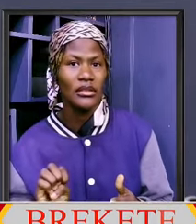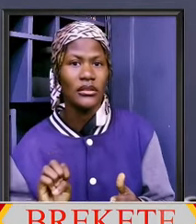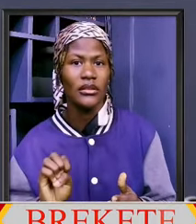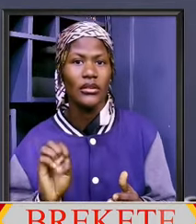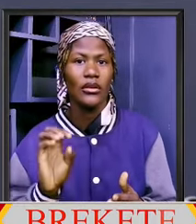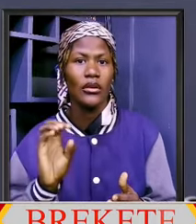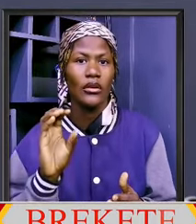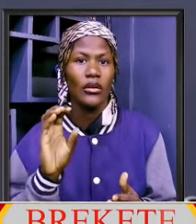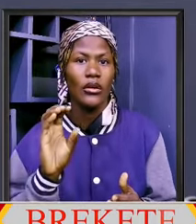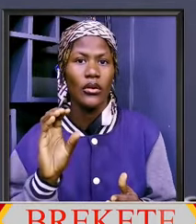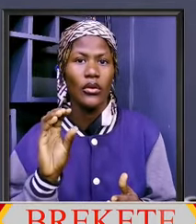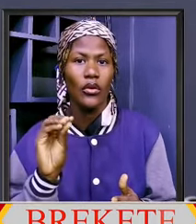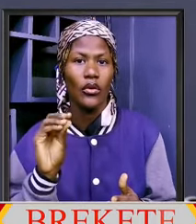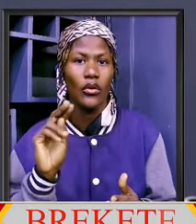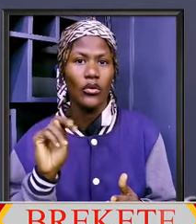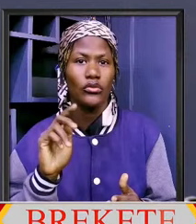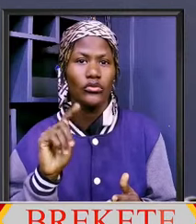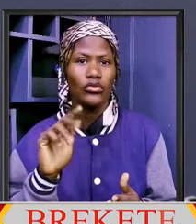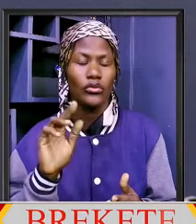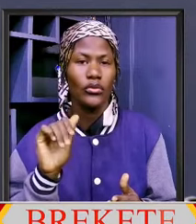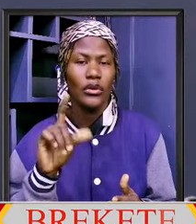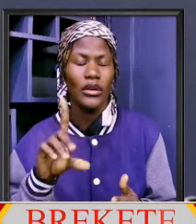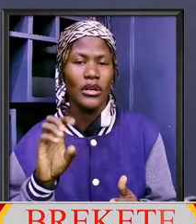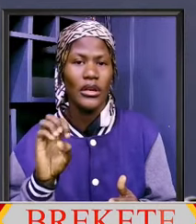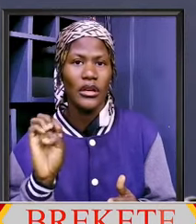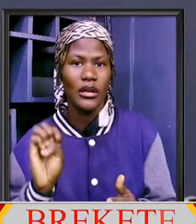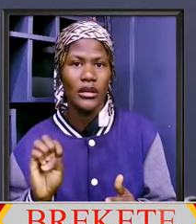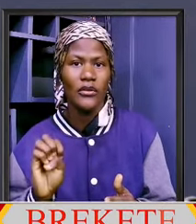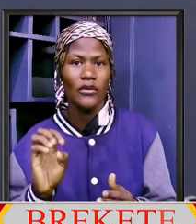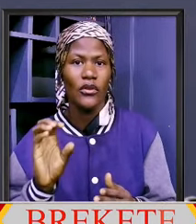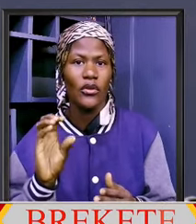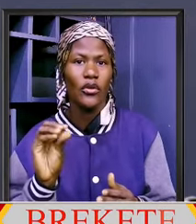customs. Waiting in know about customs.